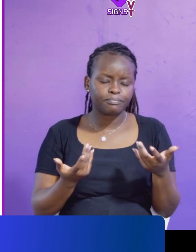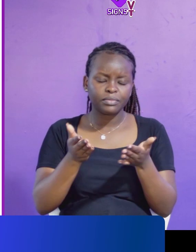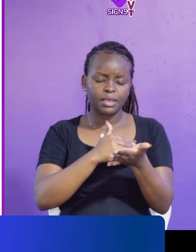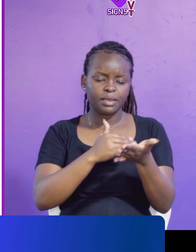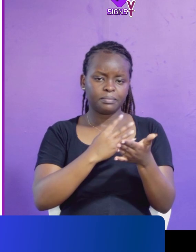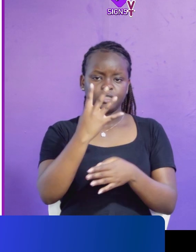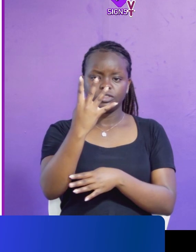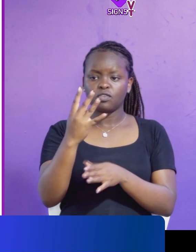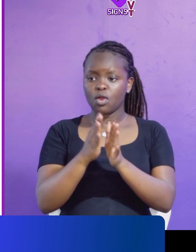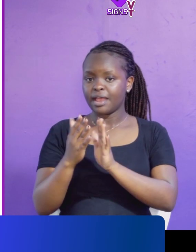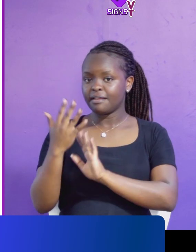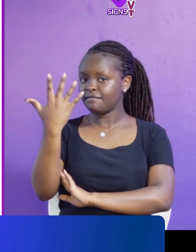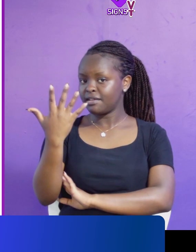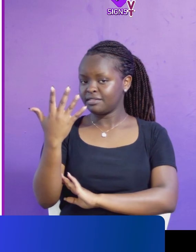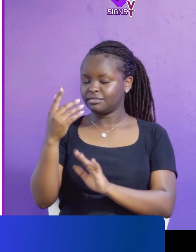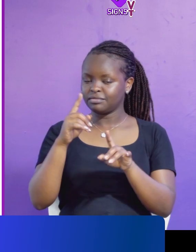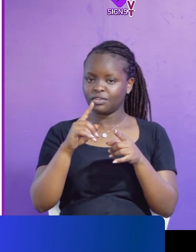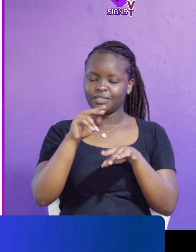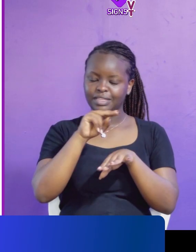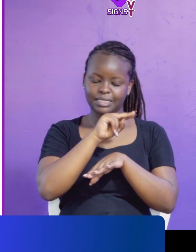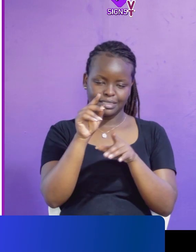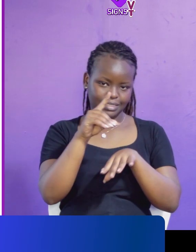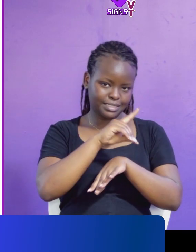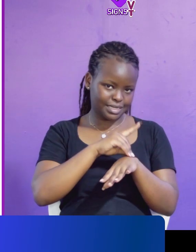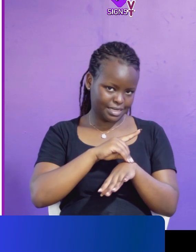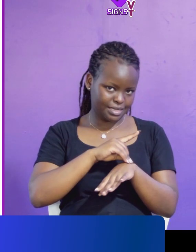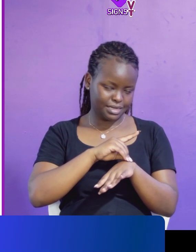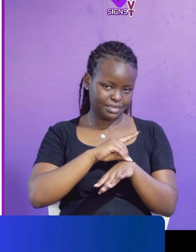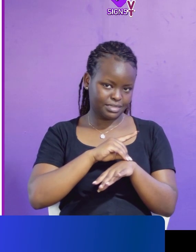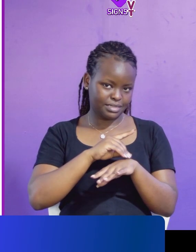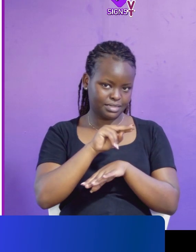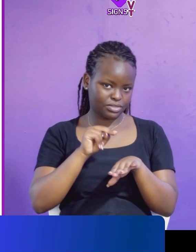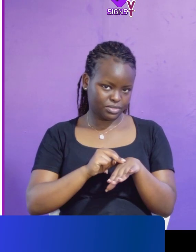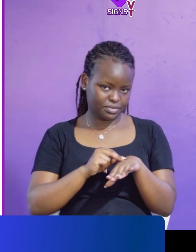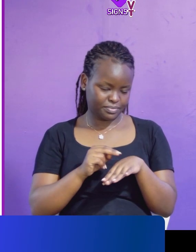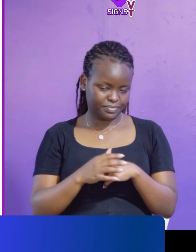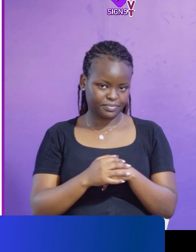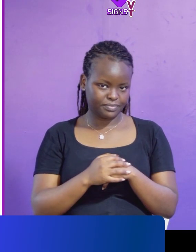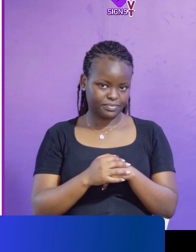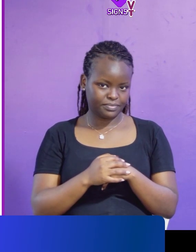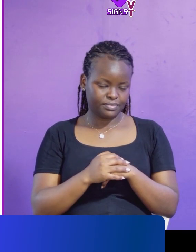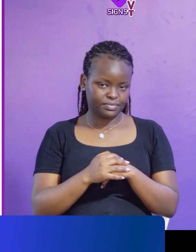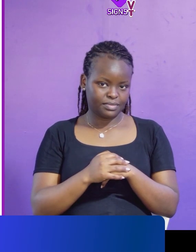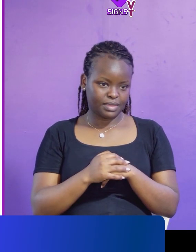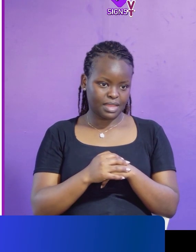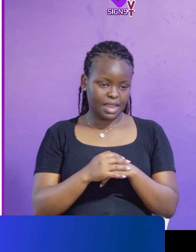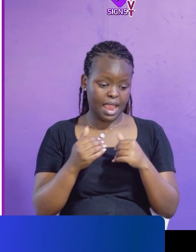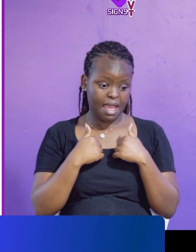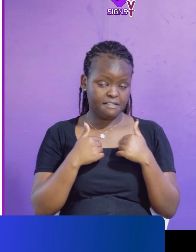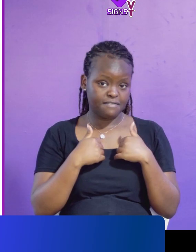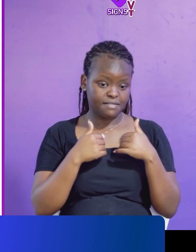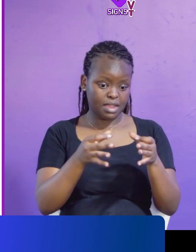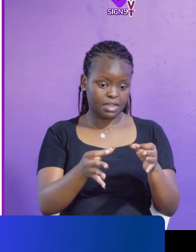and 5 of the Standard this morning. Now, there is an account of the